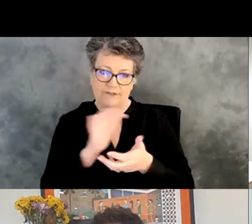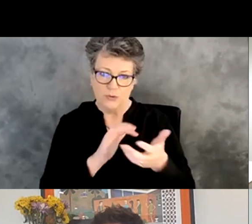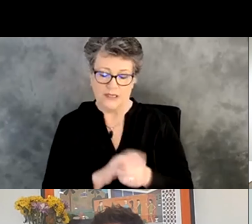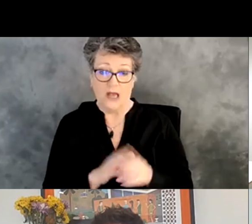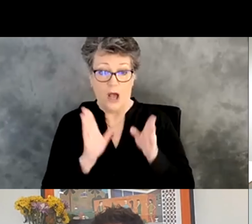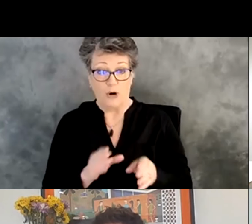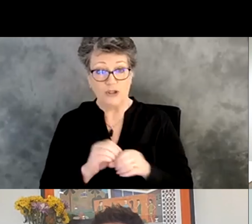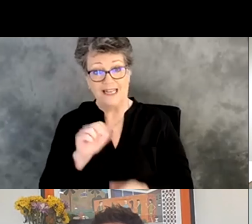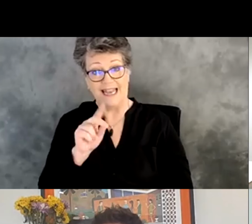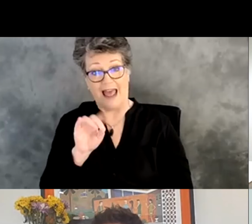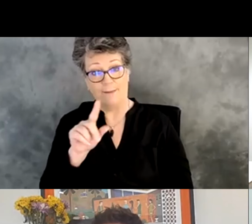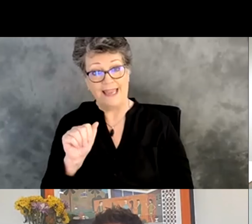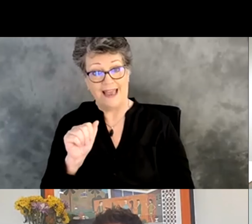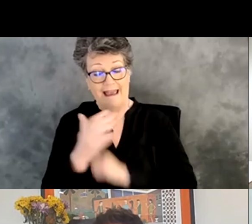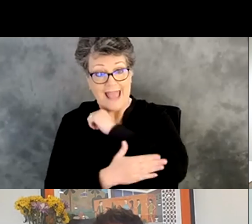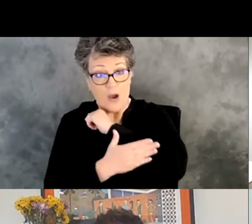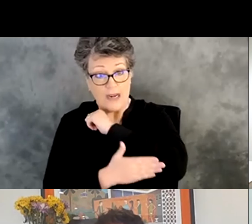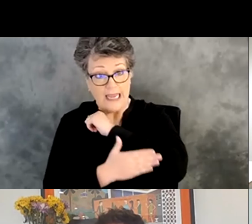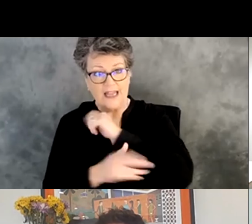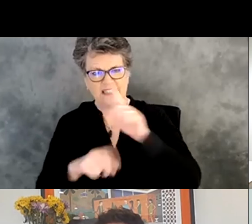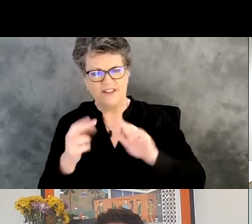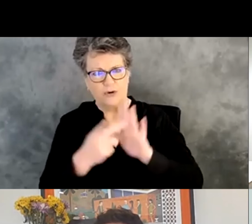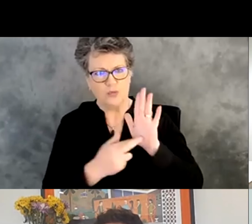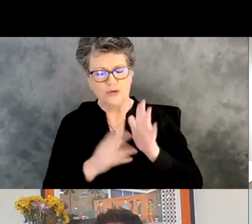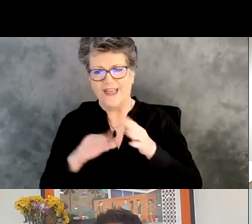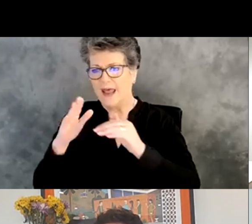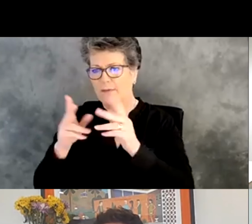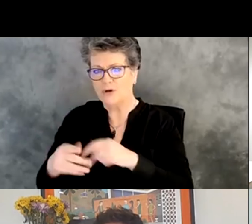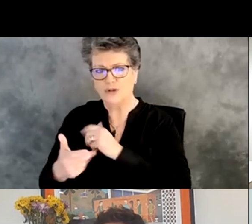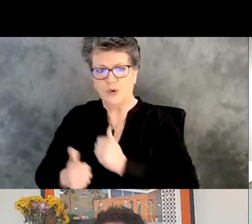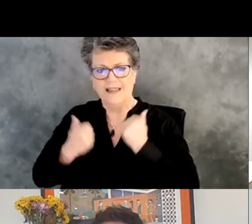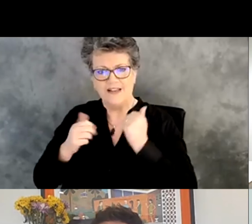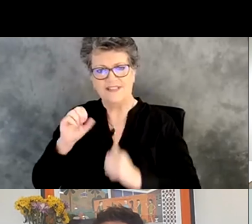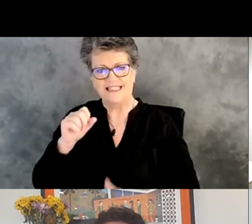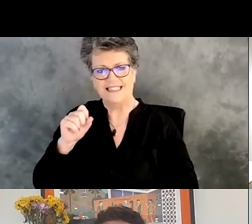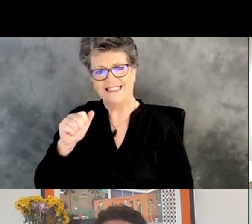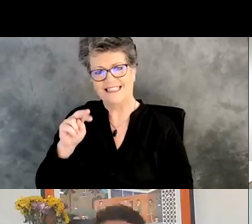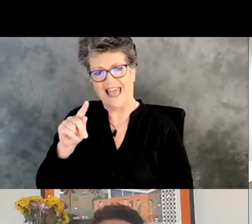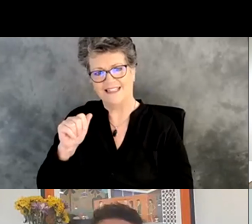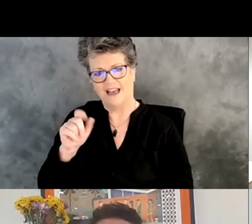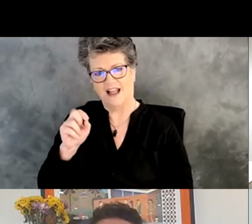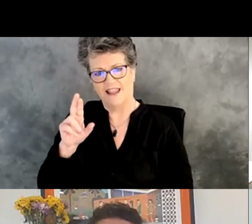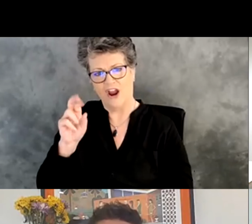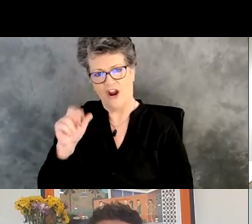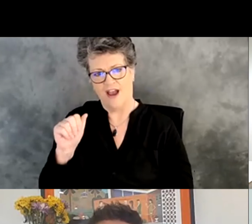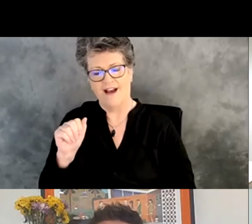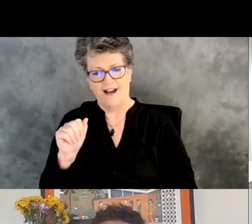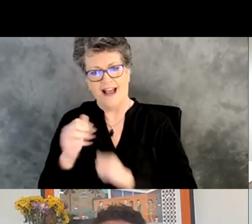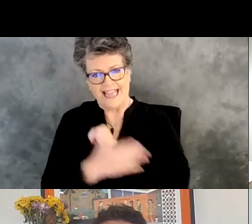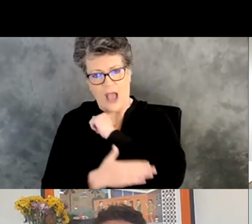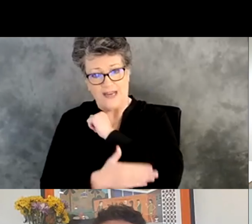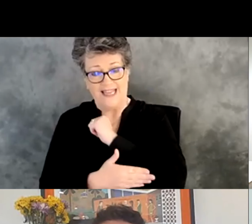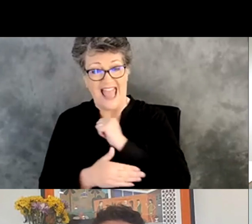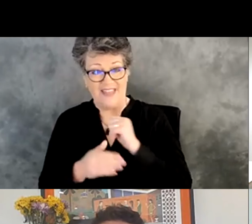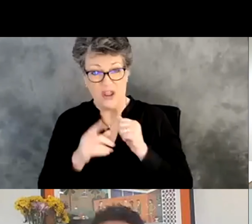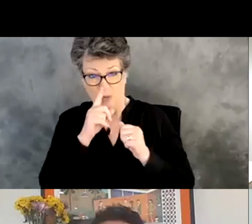in Alameda County could be subject to different rules than someone that lives in Santa Clara County. That really, those counties are not even that far